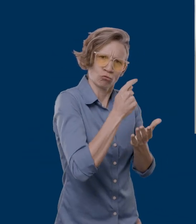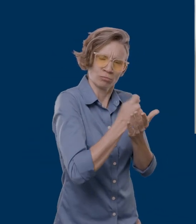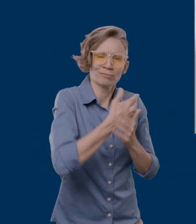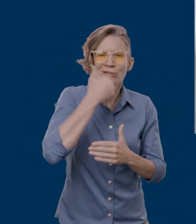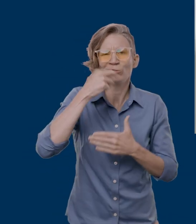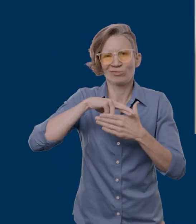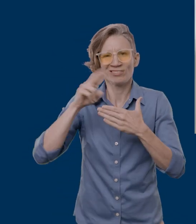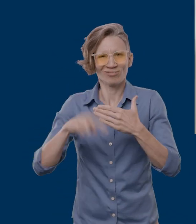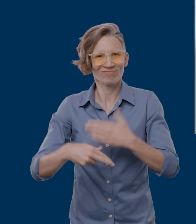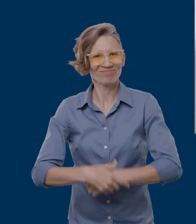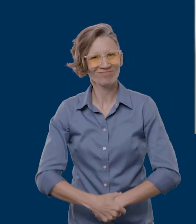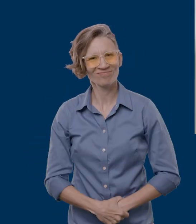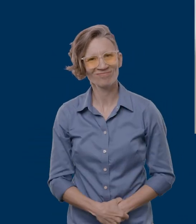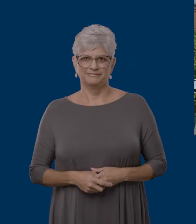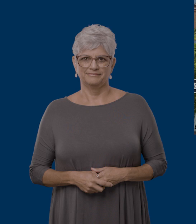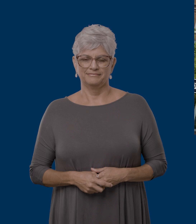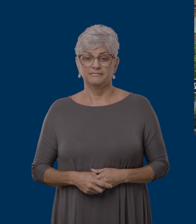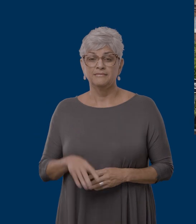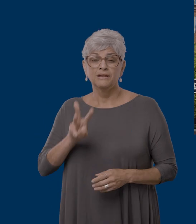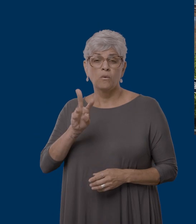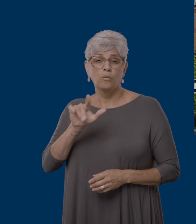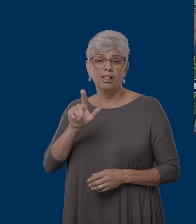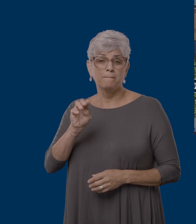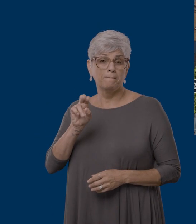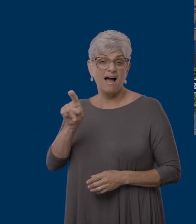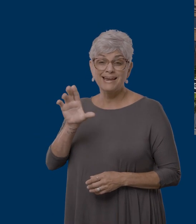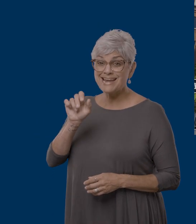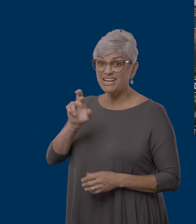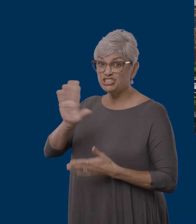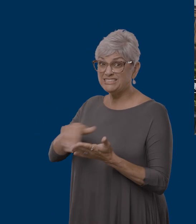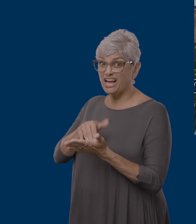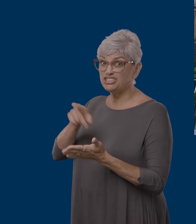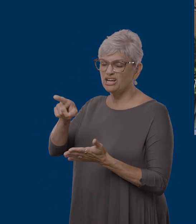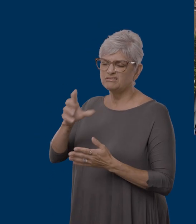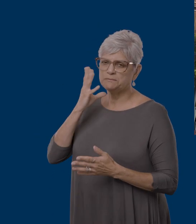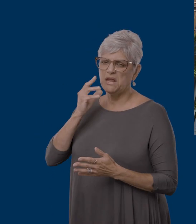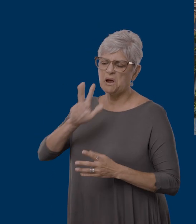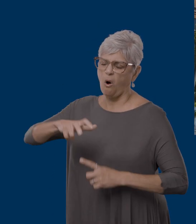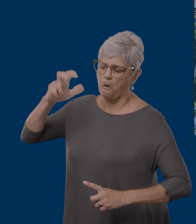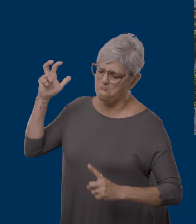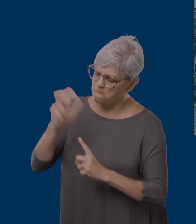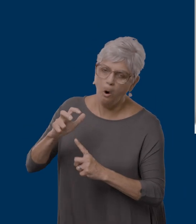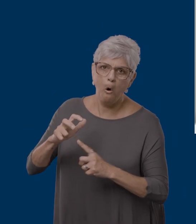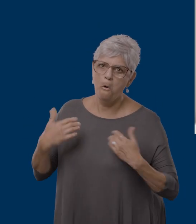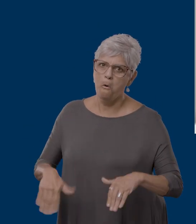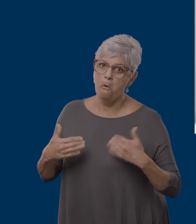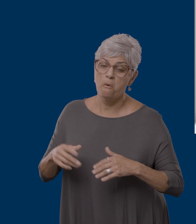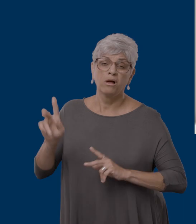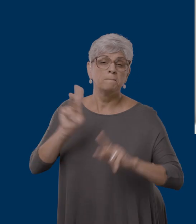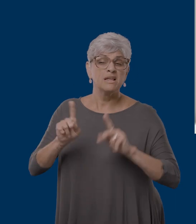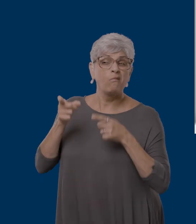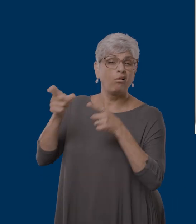are providing better outcomes. My experience with the Wilmot Cancer Center has been incredible. The